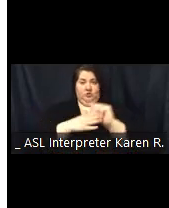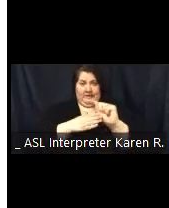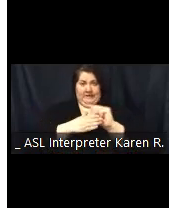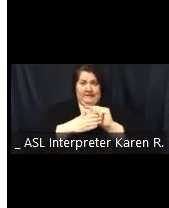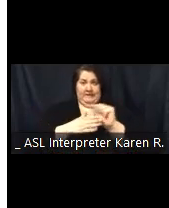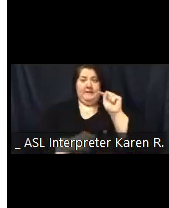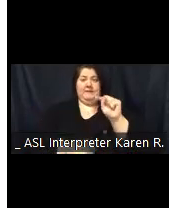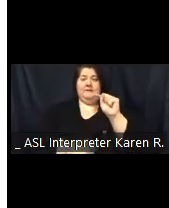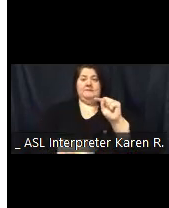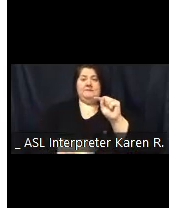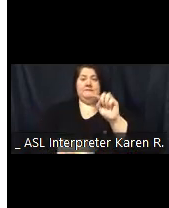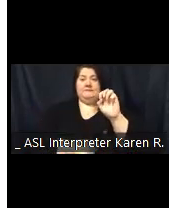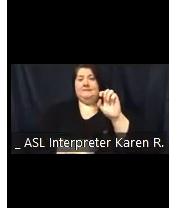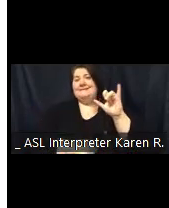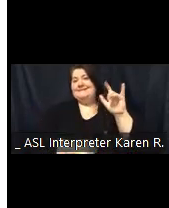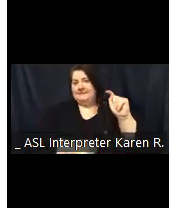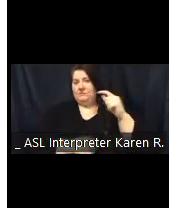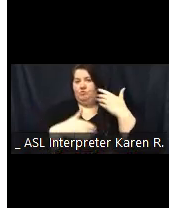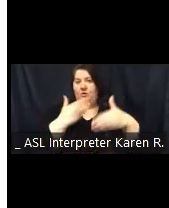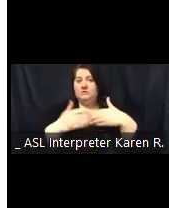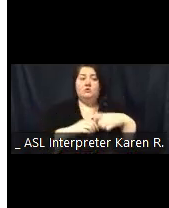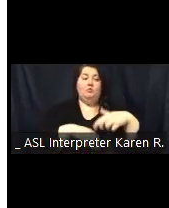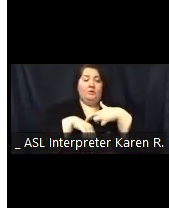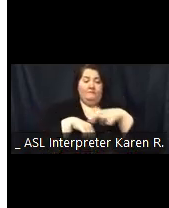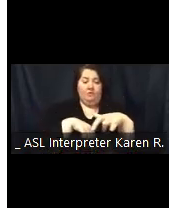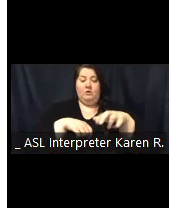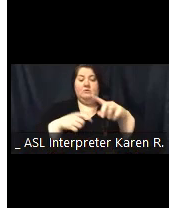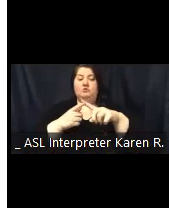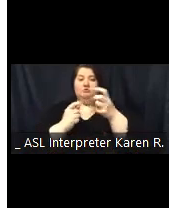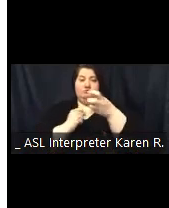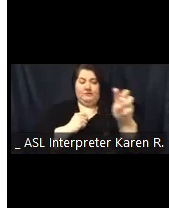the ESIT process from referral to transition.